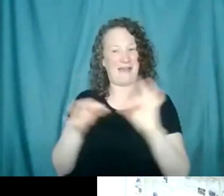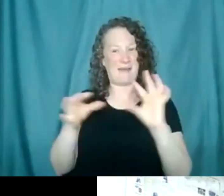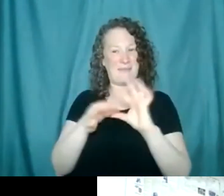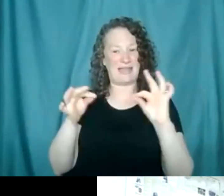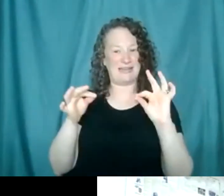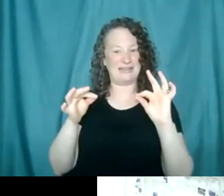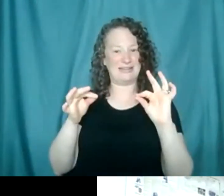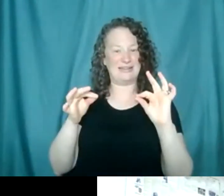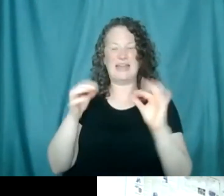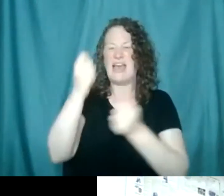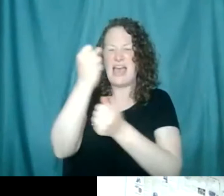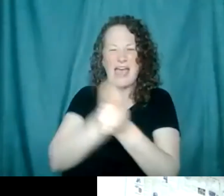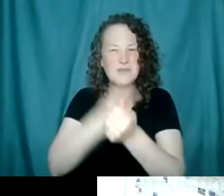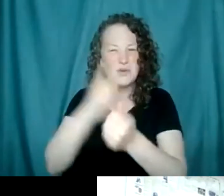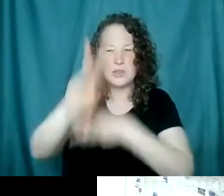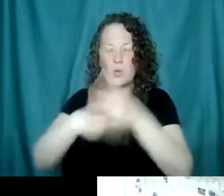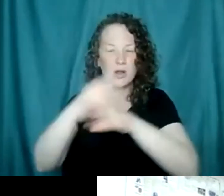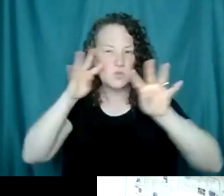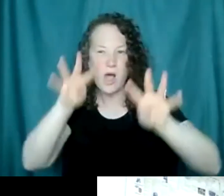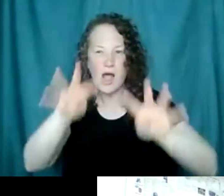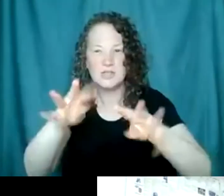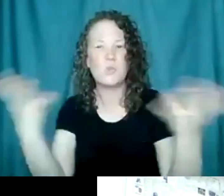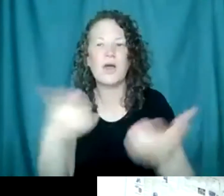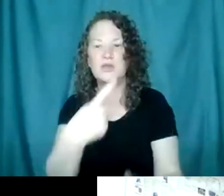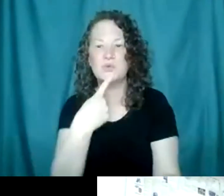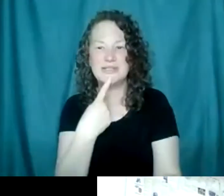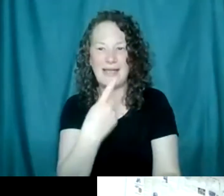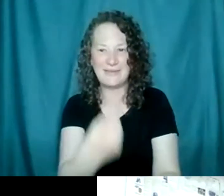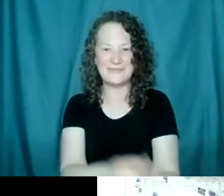audience would you like to share? Oh,